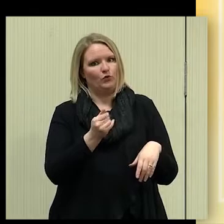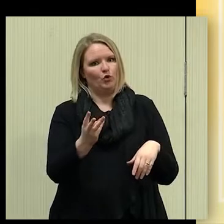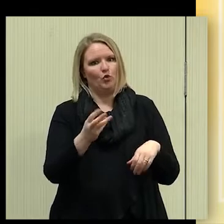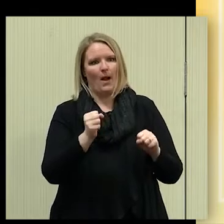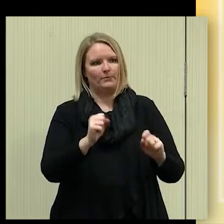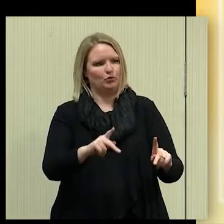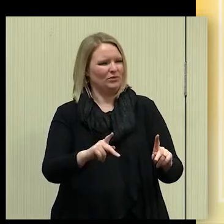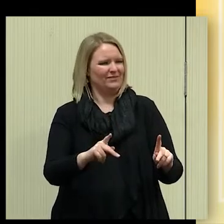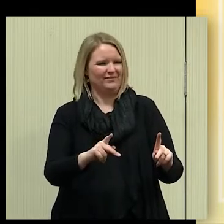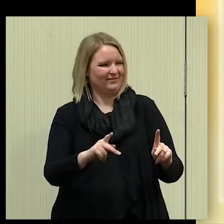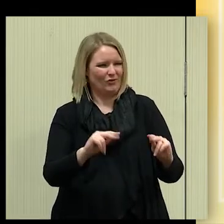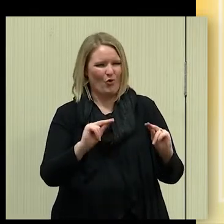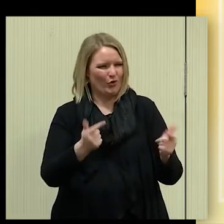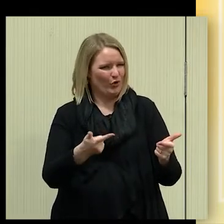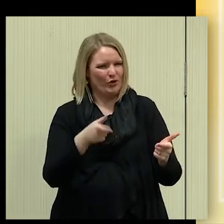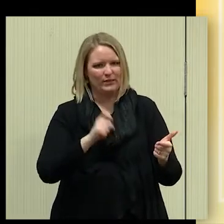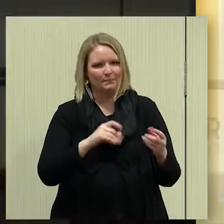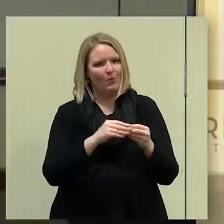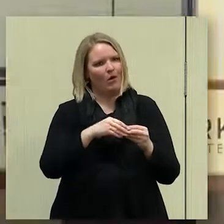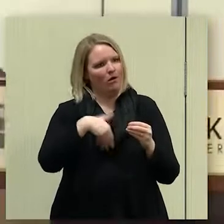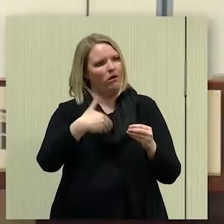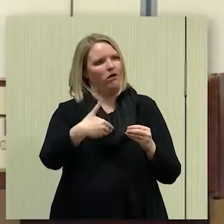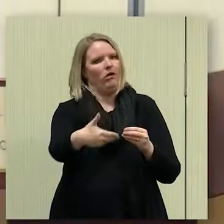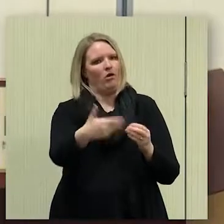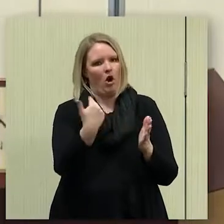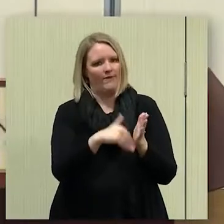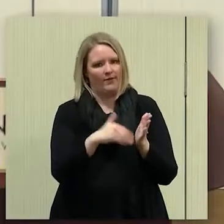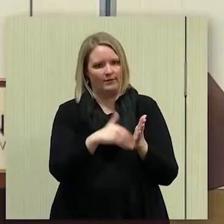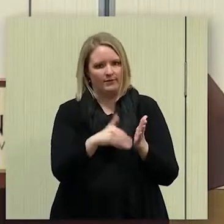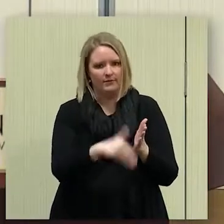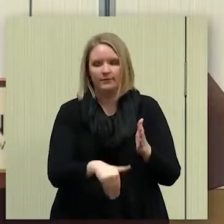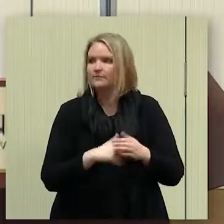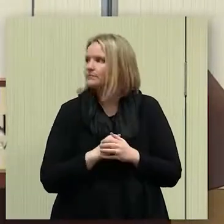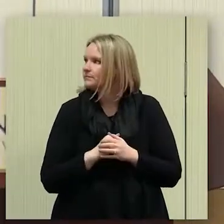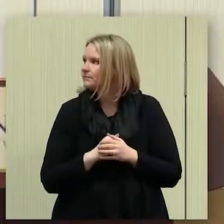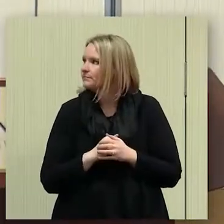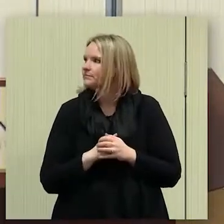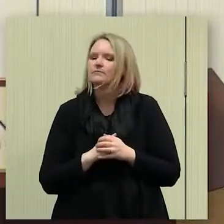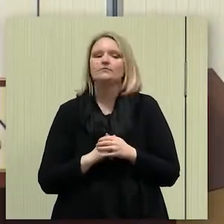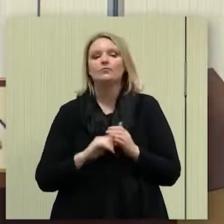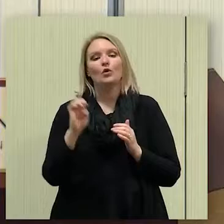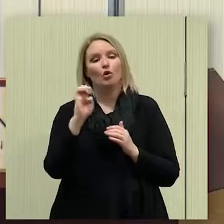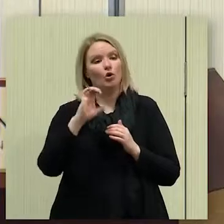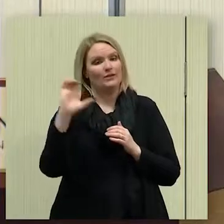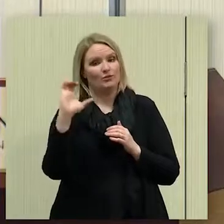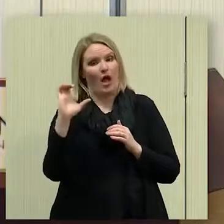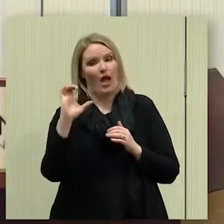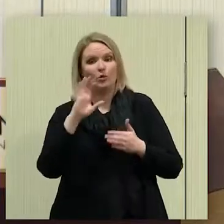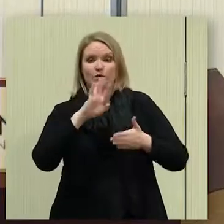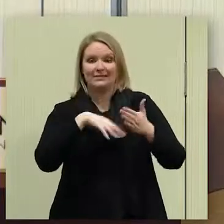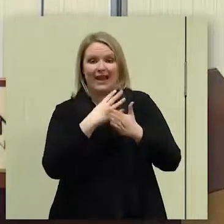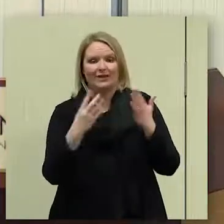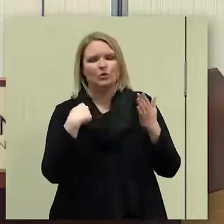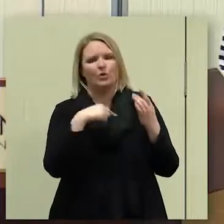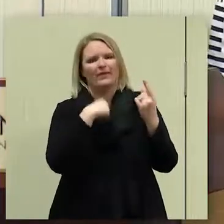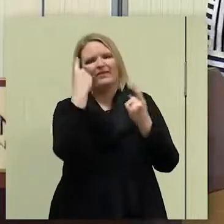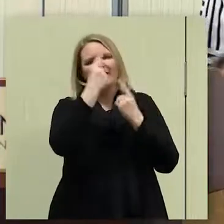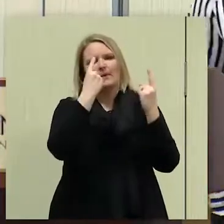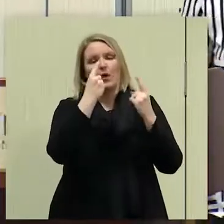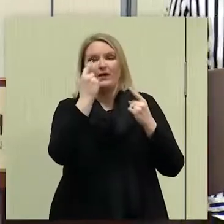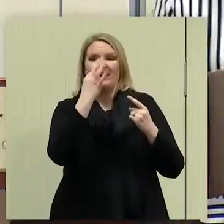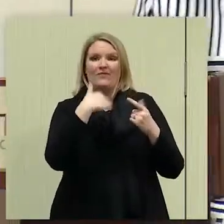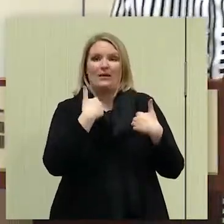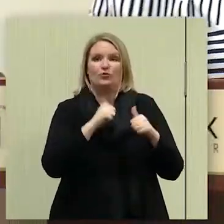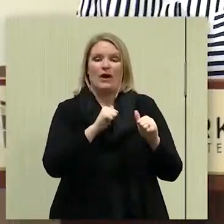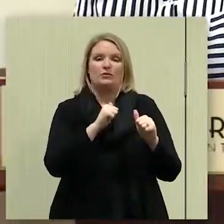something is not going to make them become more skilled in it. So in an early childhood kind of setting on a schedule, we might think about if we were trying to work